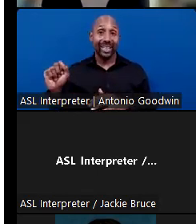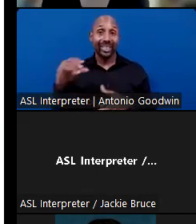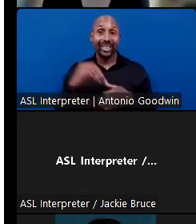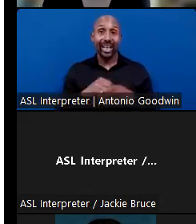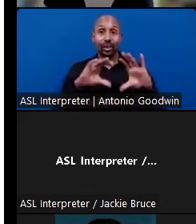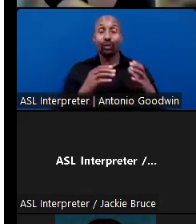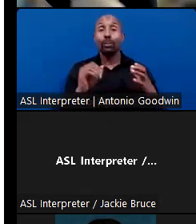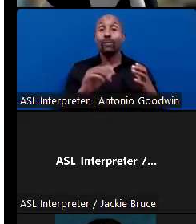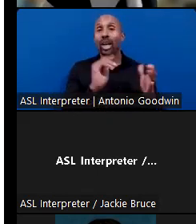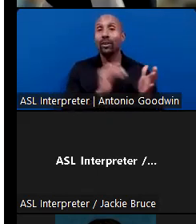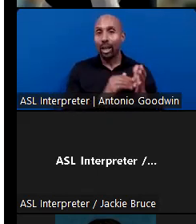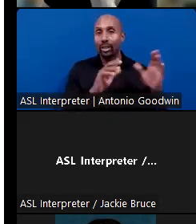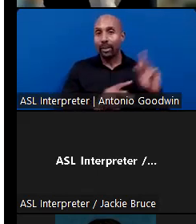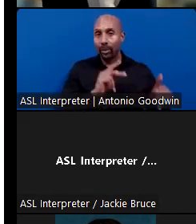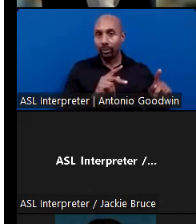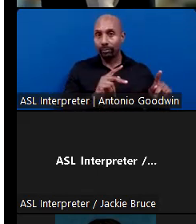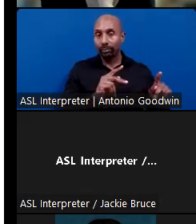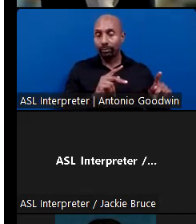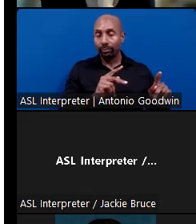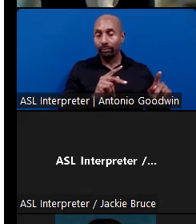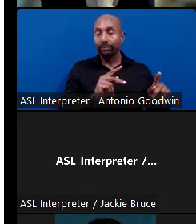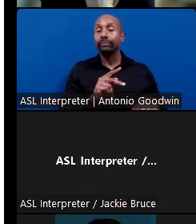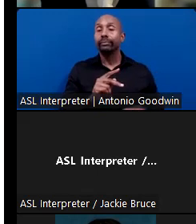Due to home tests, we're not necessarily